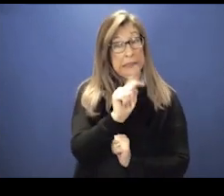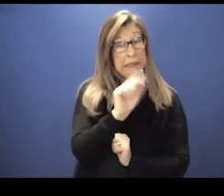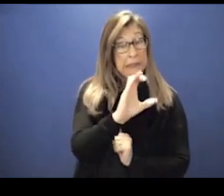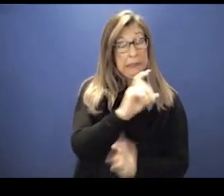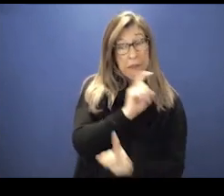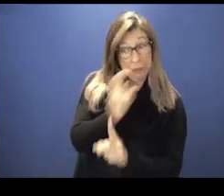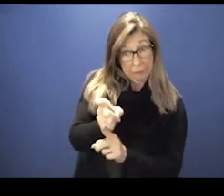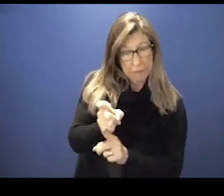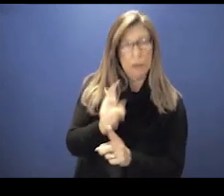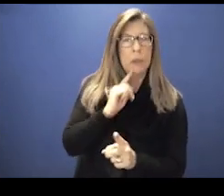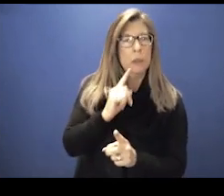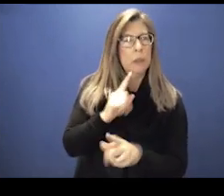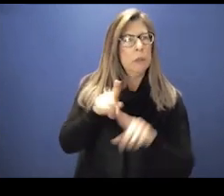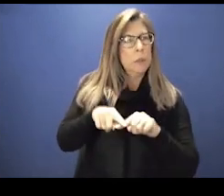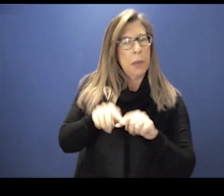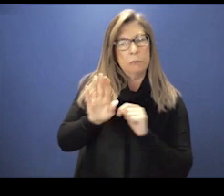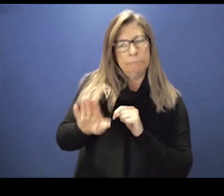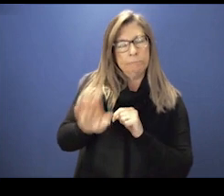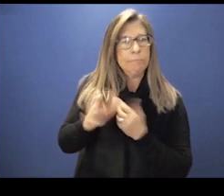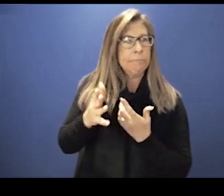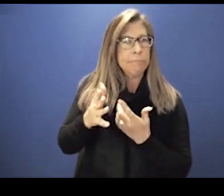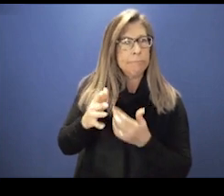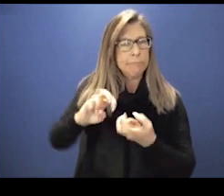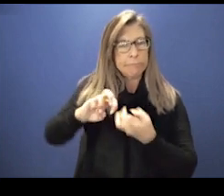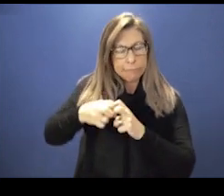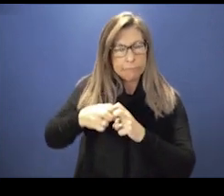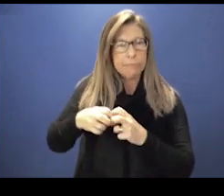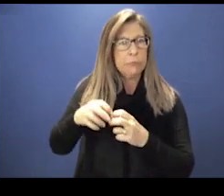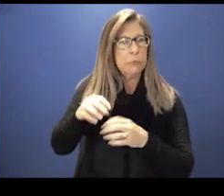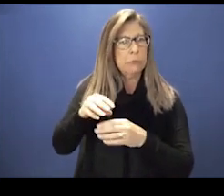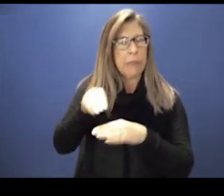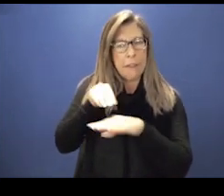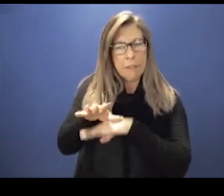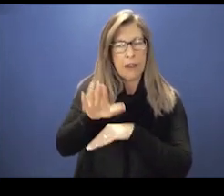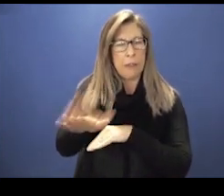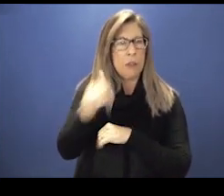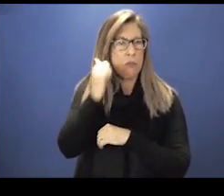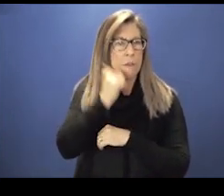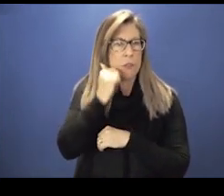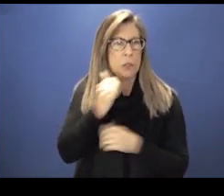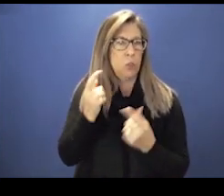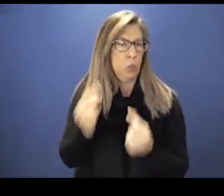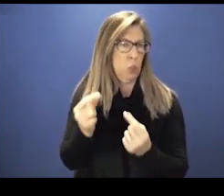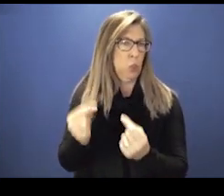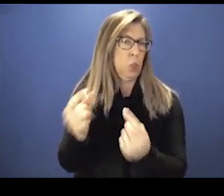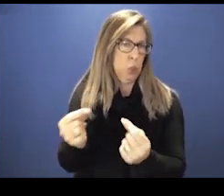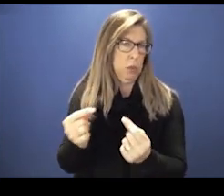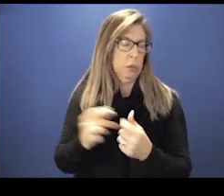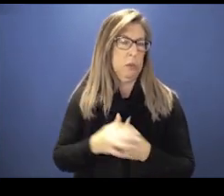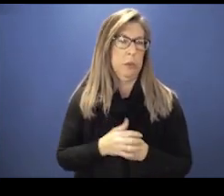of the impairment on a person's ability to perform the mental functions necessary for everyday life.